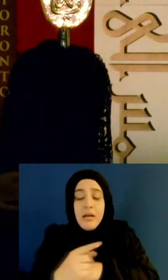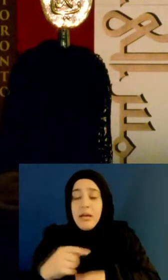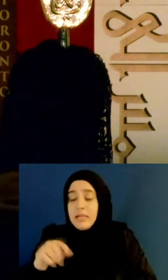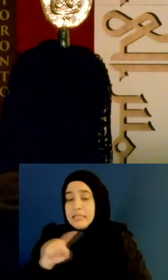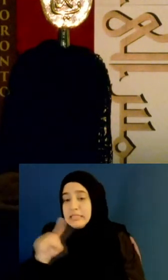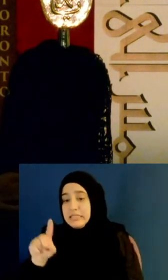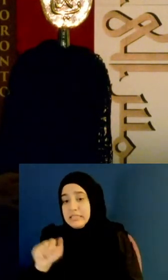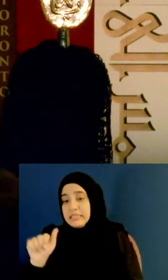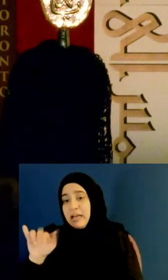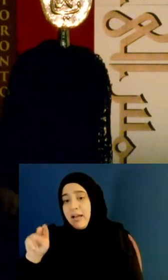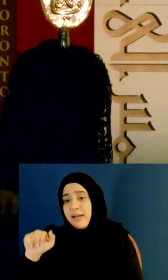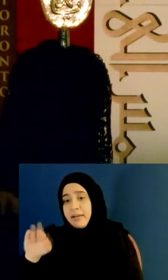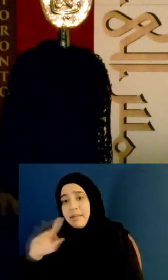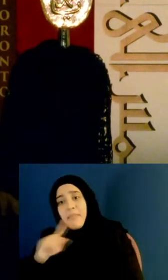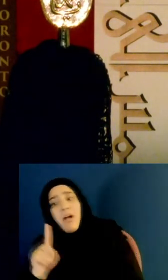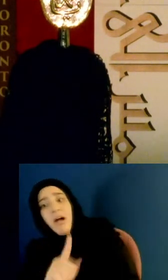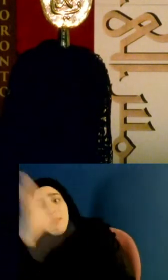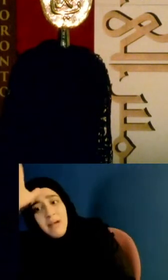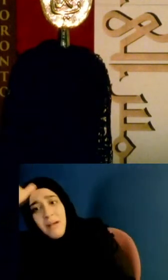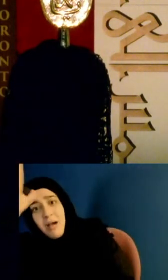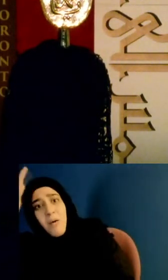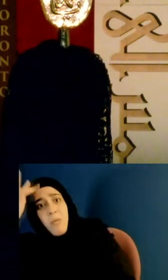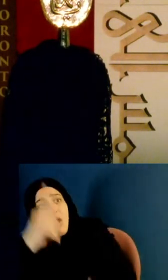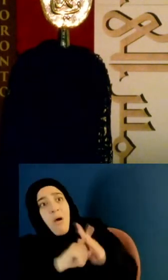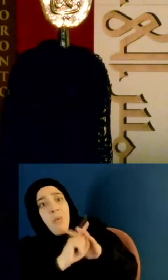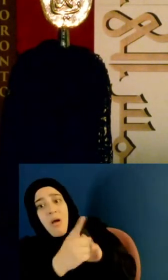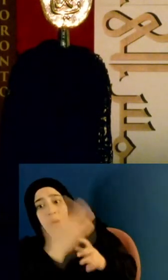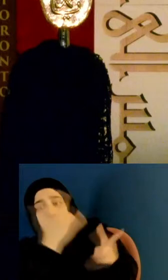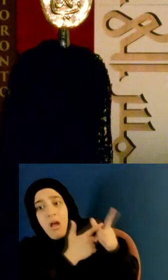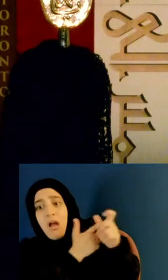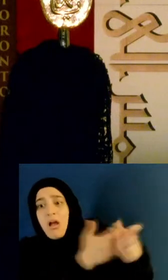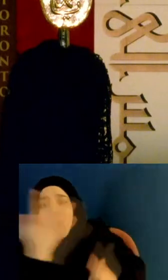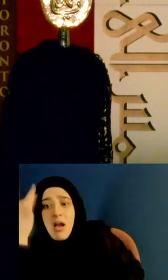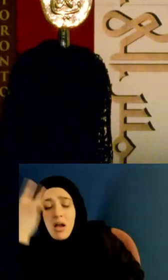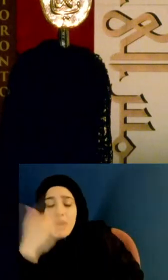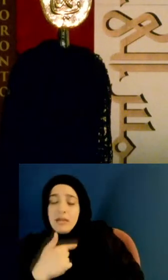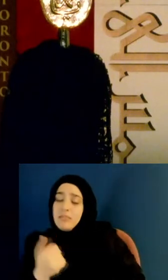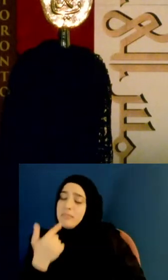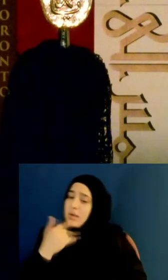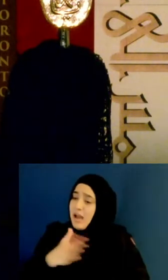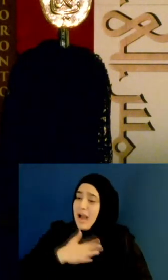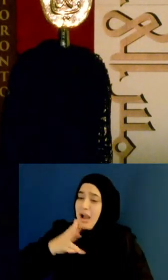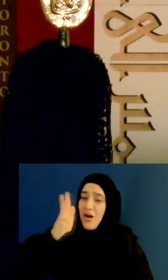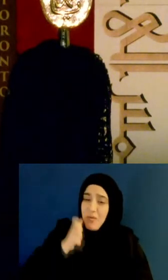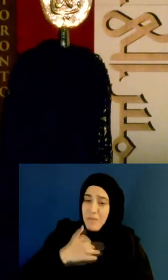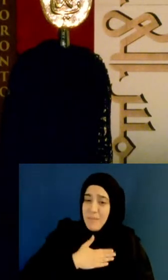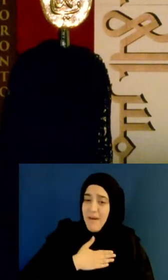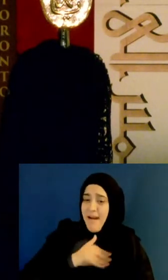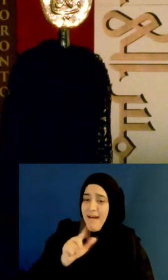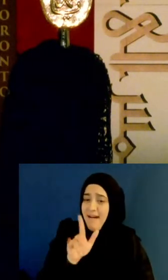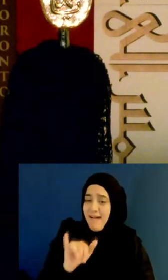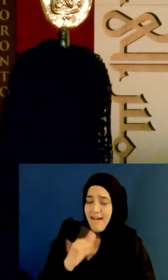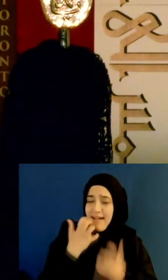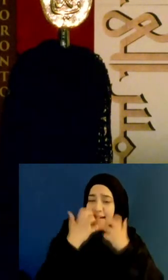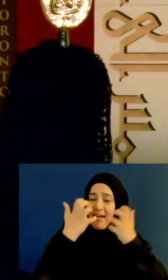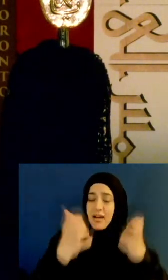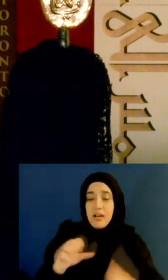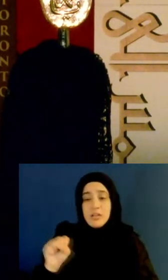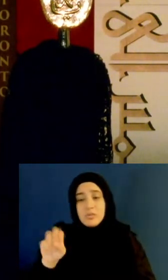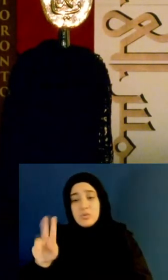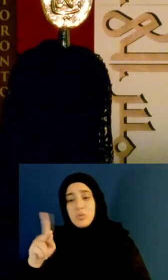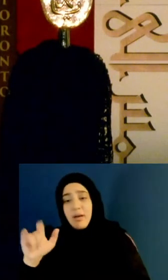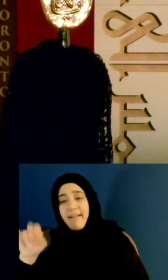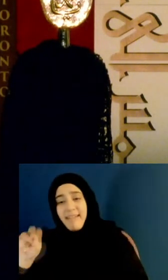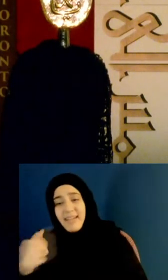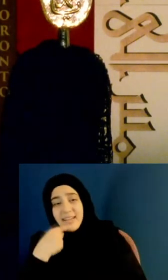from the Khaymaga? He says, I heard the cry of my Ali. Sukaina says to him, oh my father,